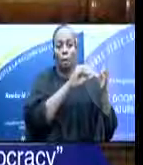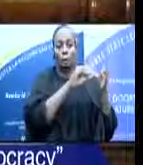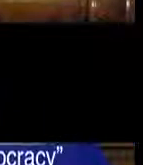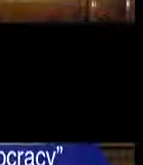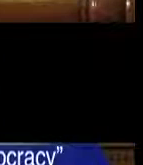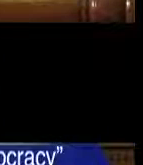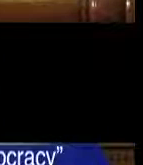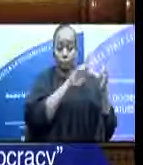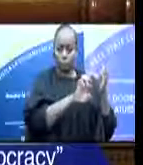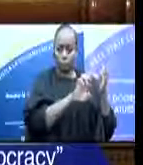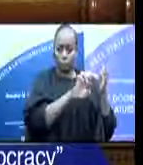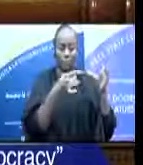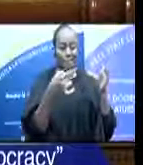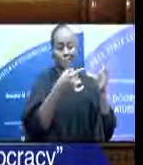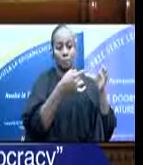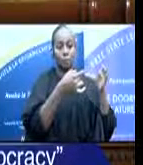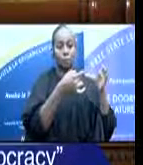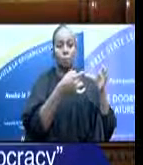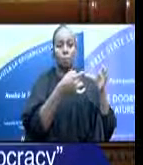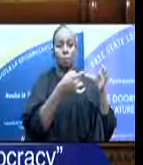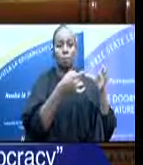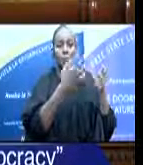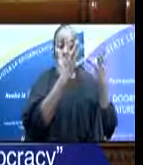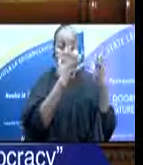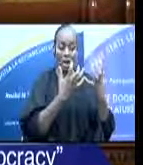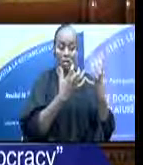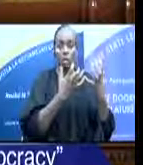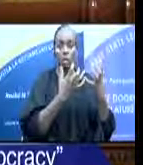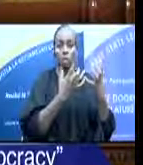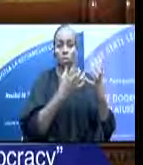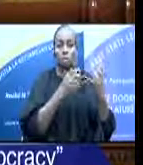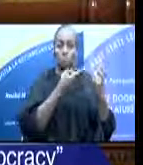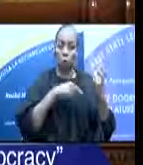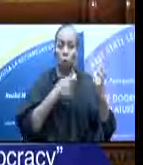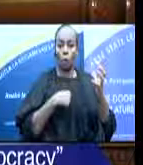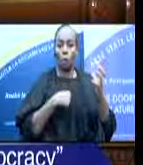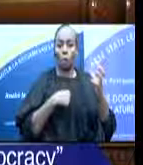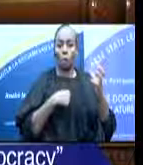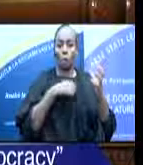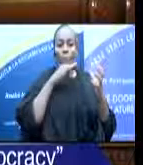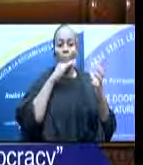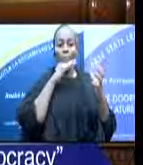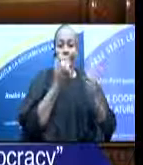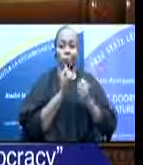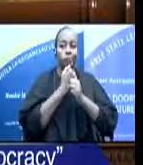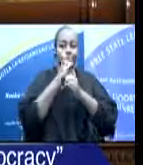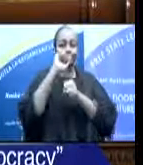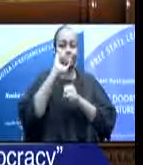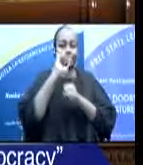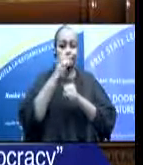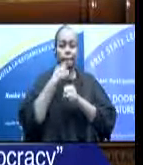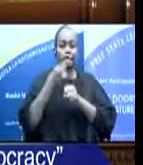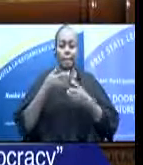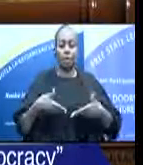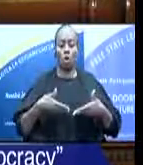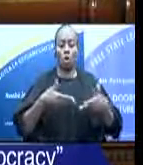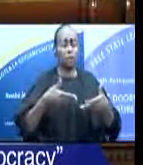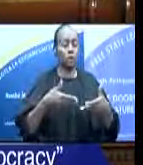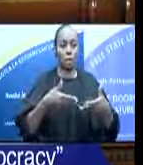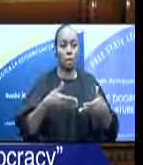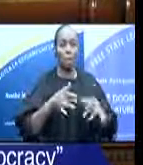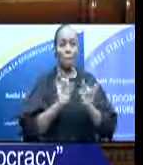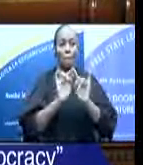See, policies guide budgets, and we are not necessarily voting against services, but the